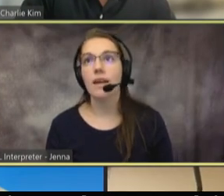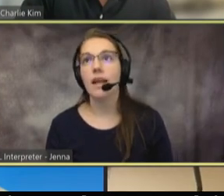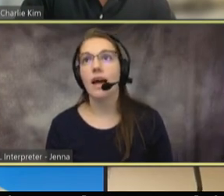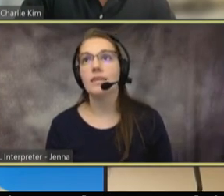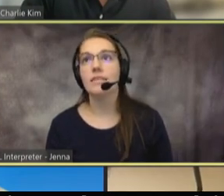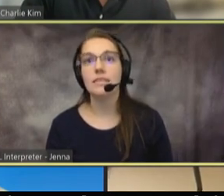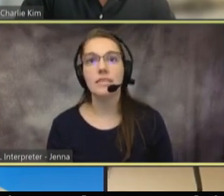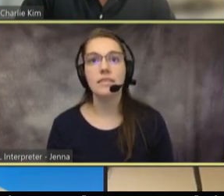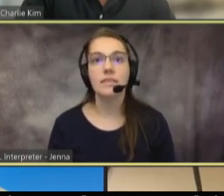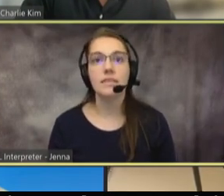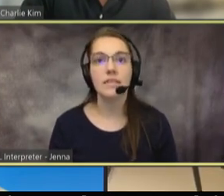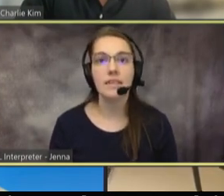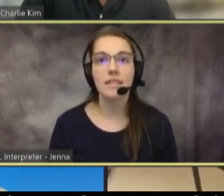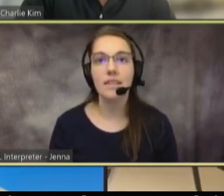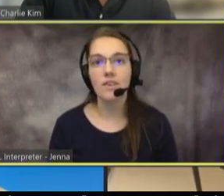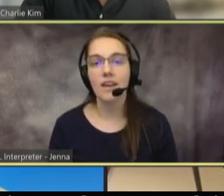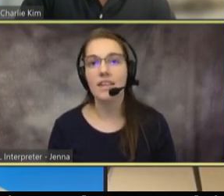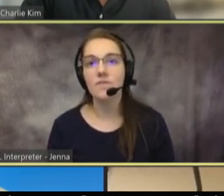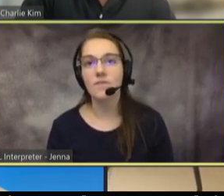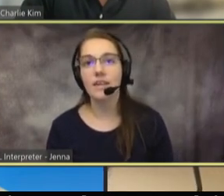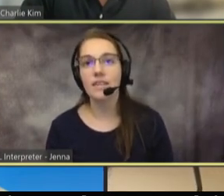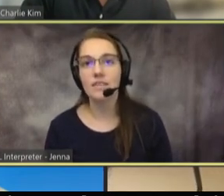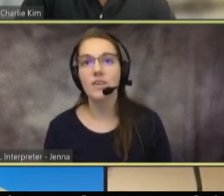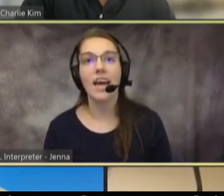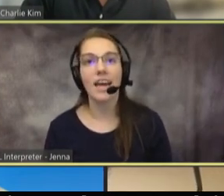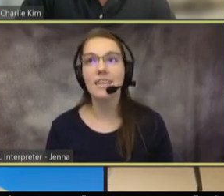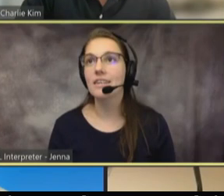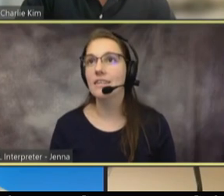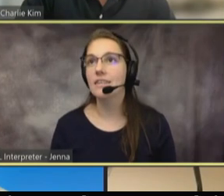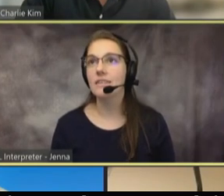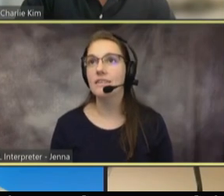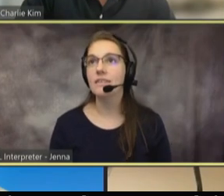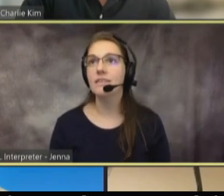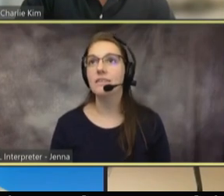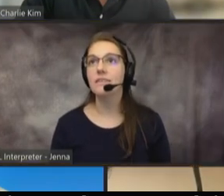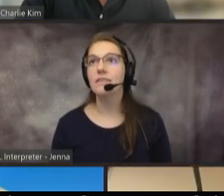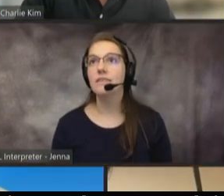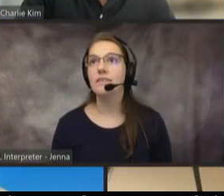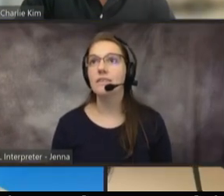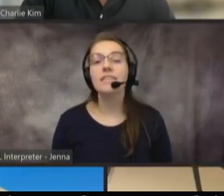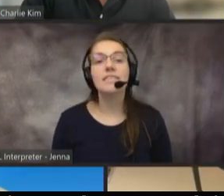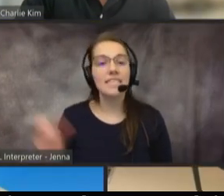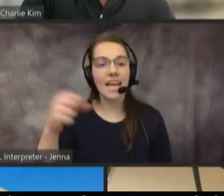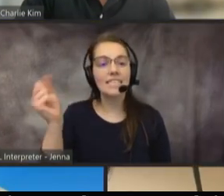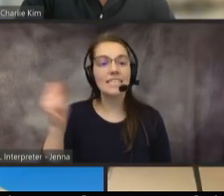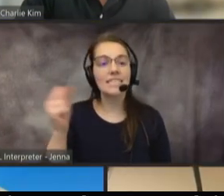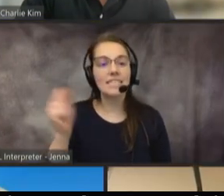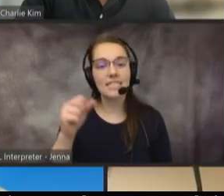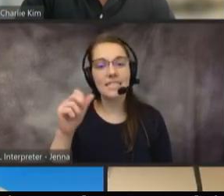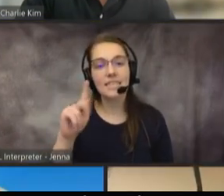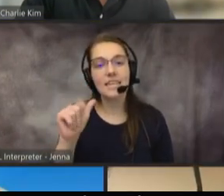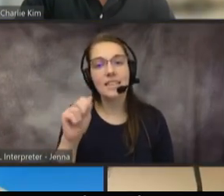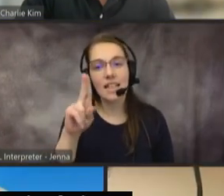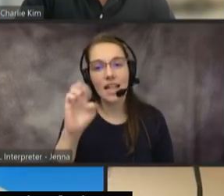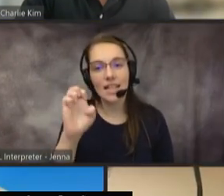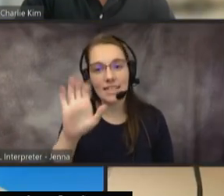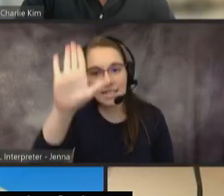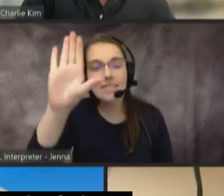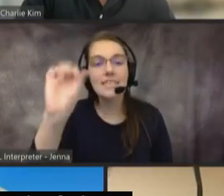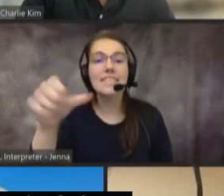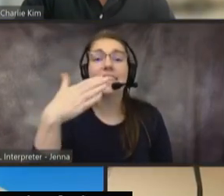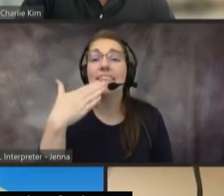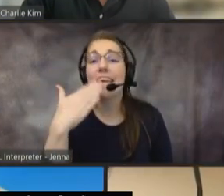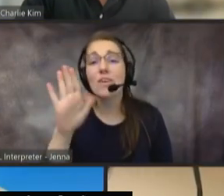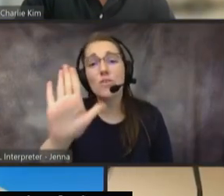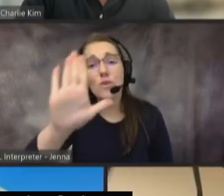All right, I see Khalil, your hand is raised. Go ahead. Yeah, thank you so much, team